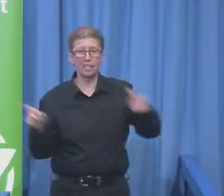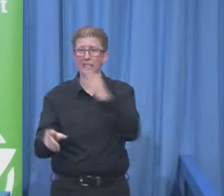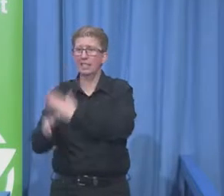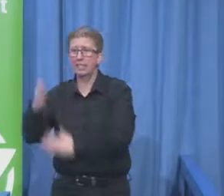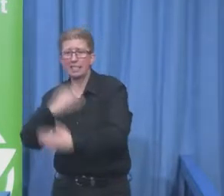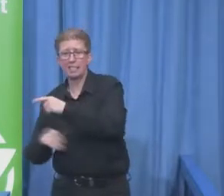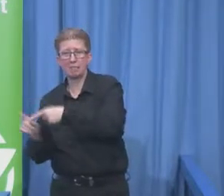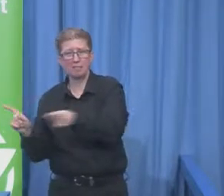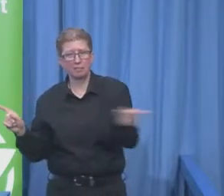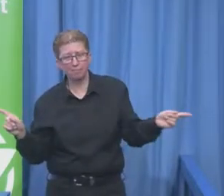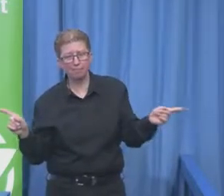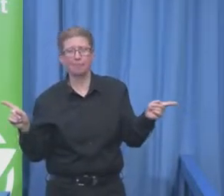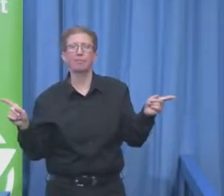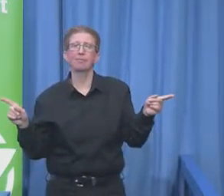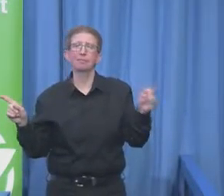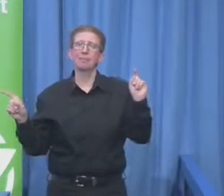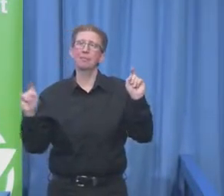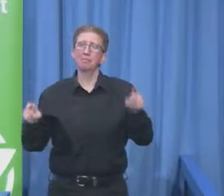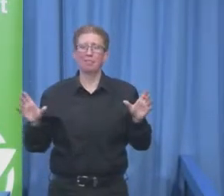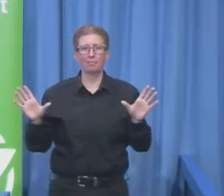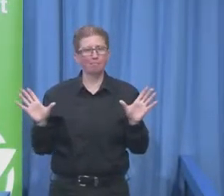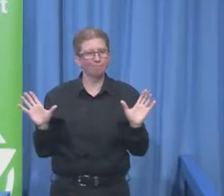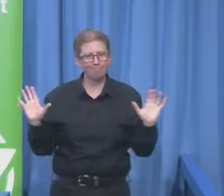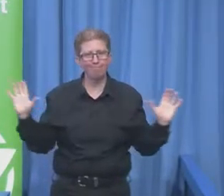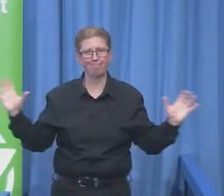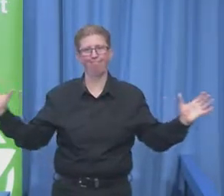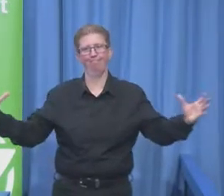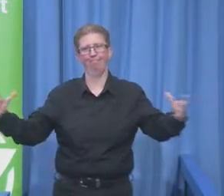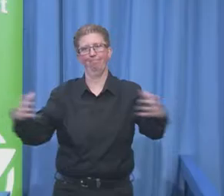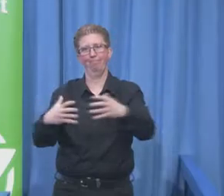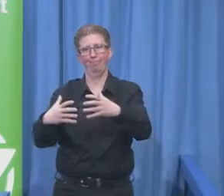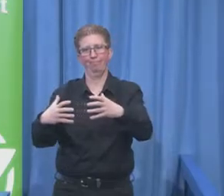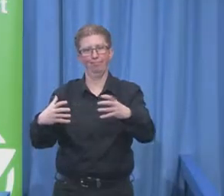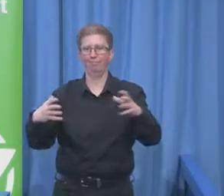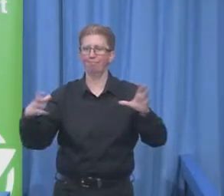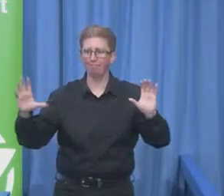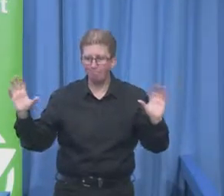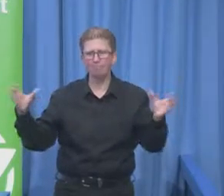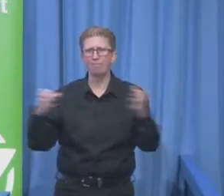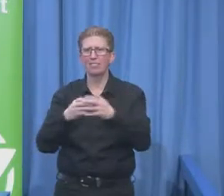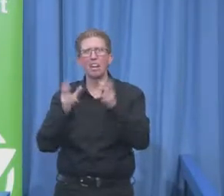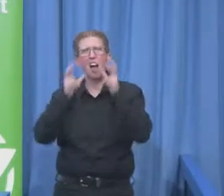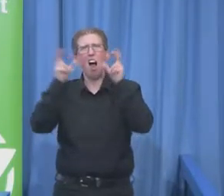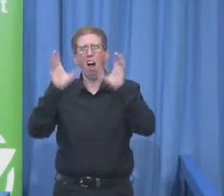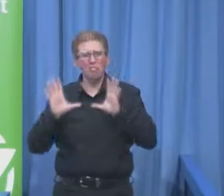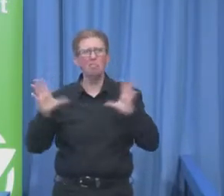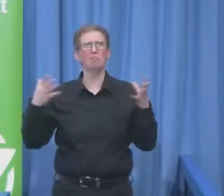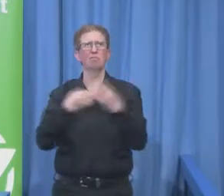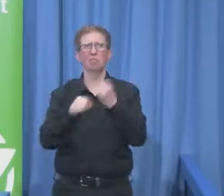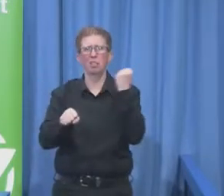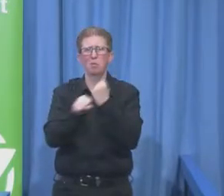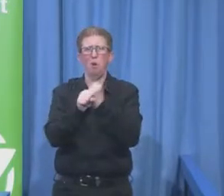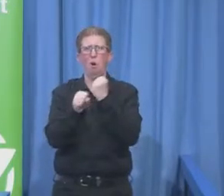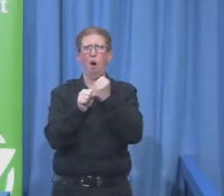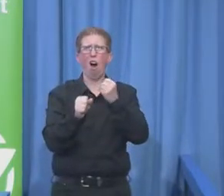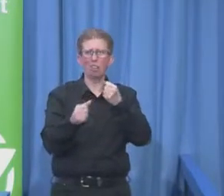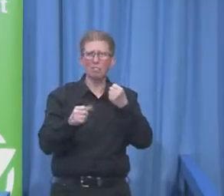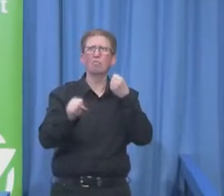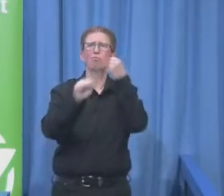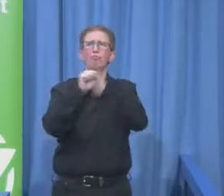my own country, because disability is one word, but there are various kinds of disabilities, people tend to work in